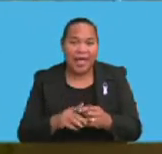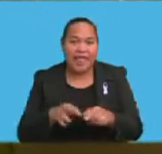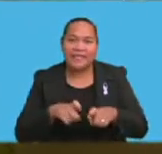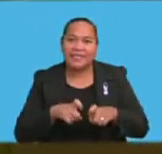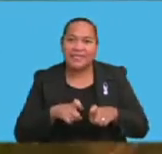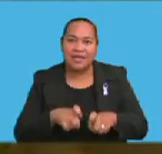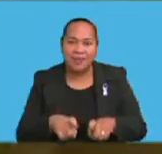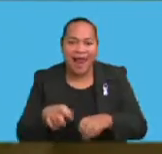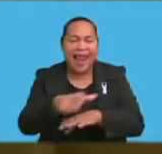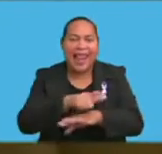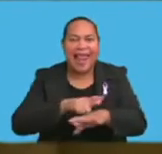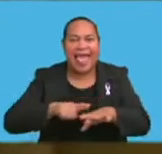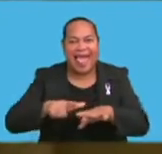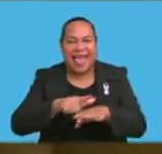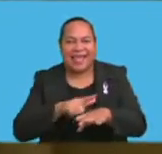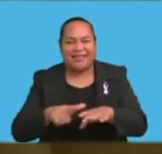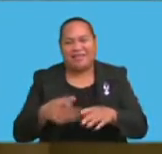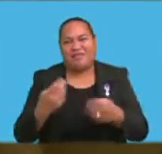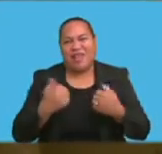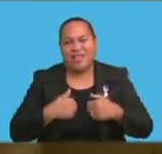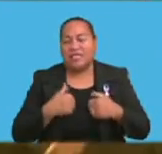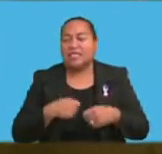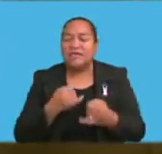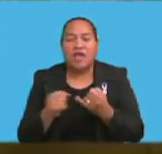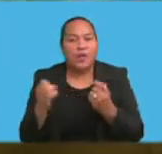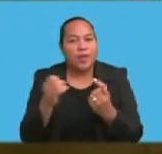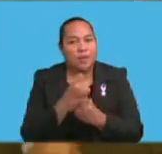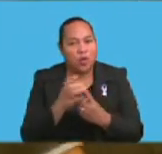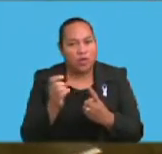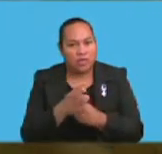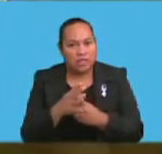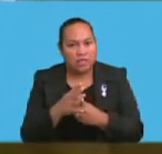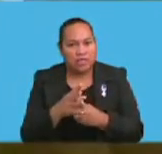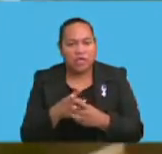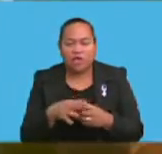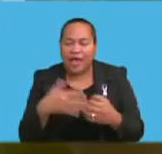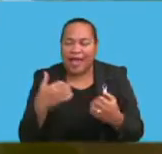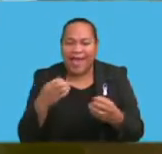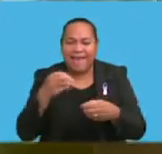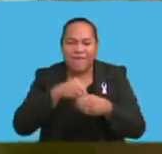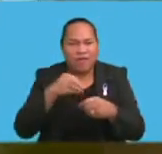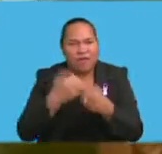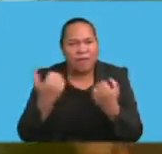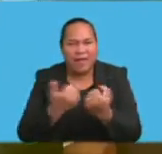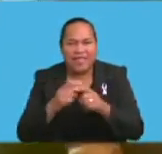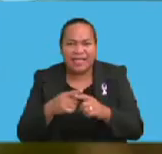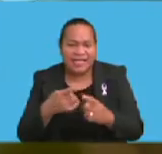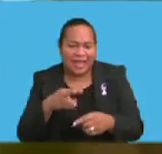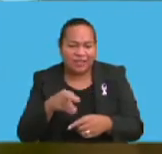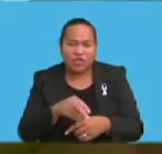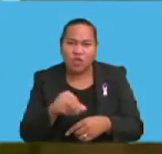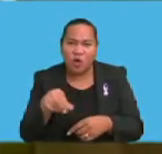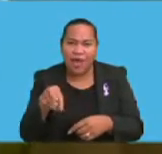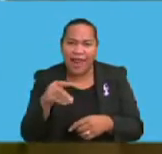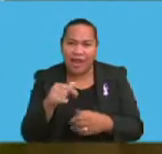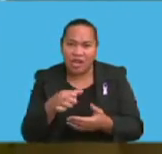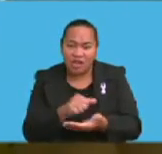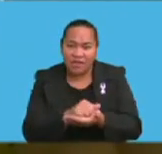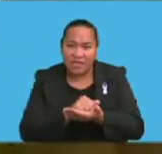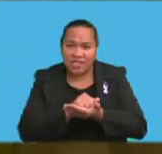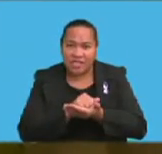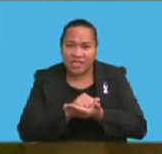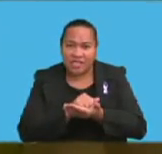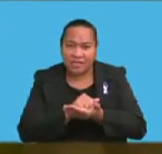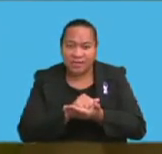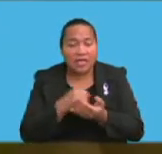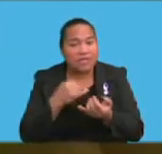land management practices is very important, and this involves a lot of things, particularly on soil conservation. Soil